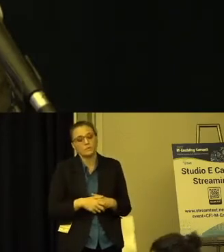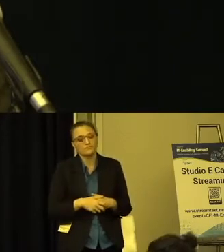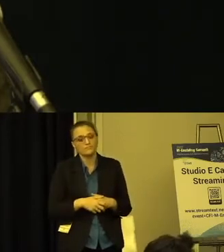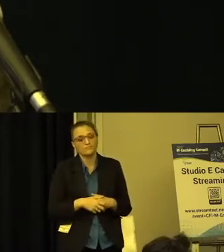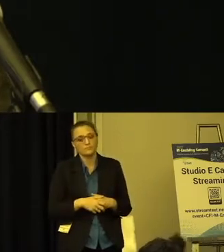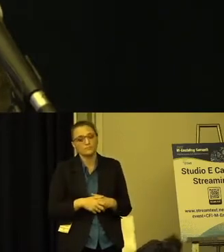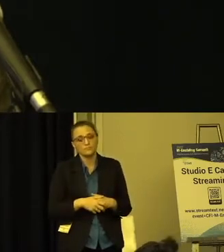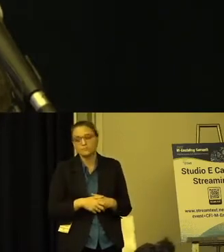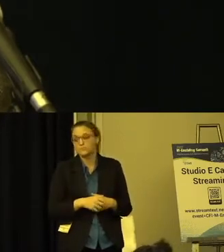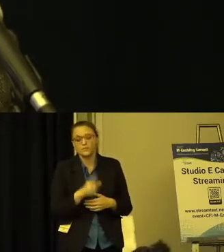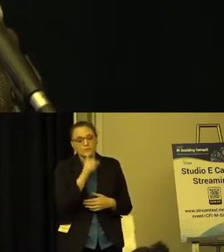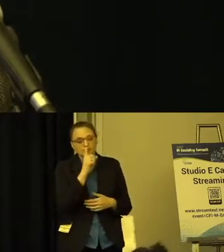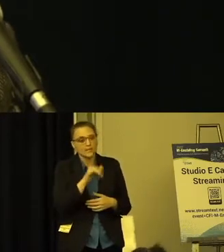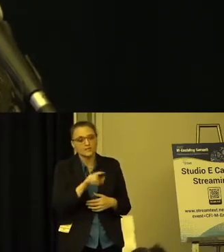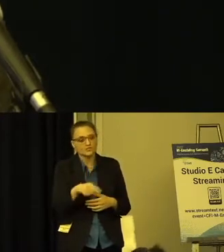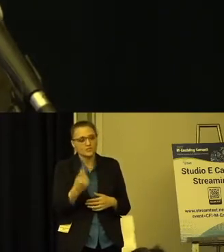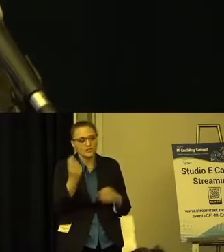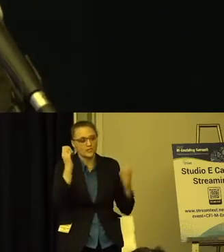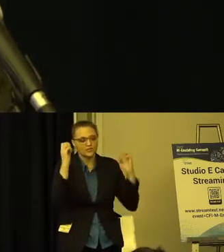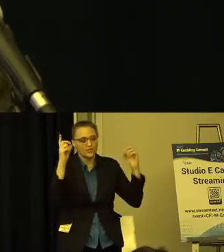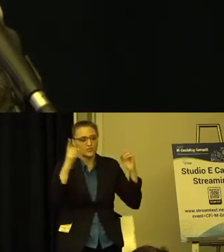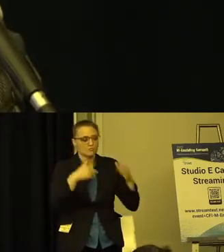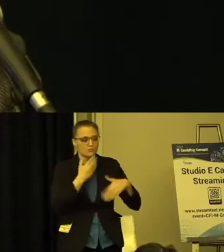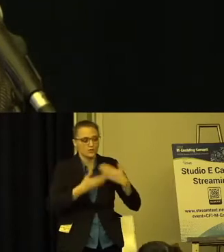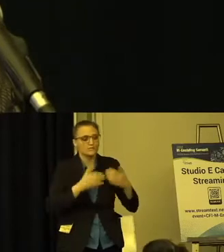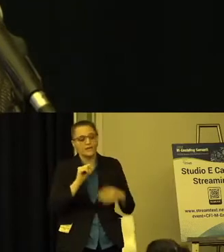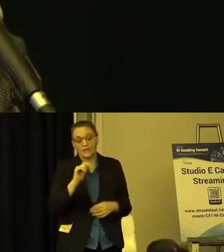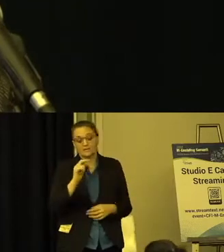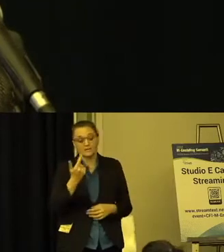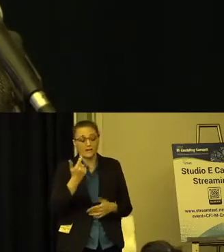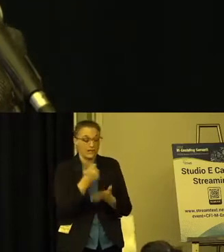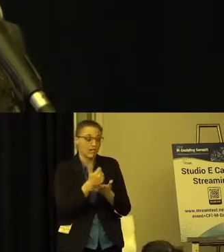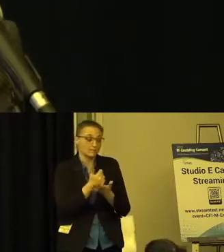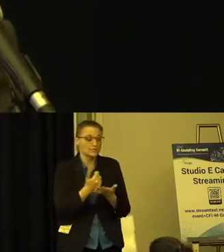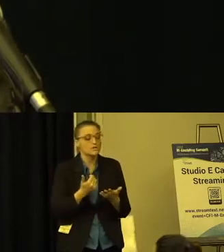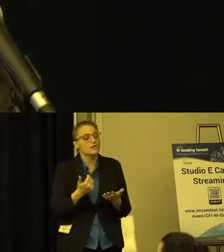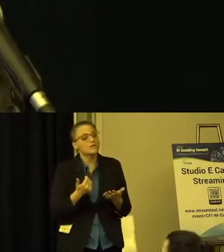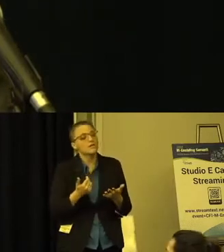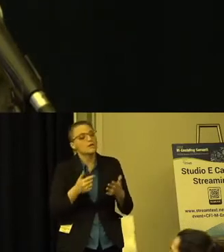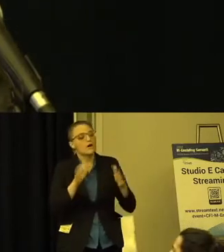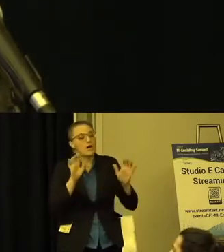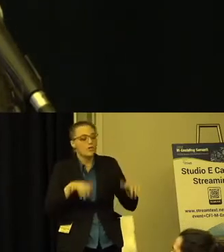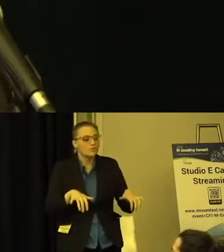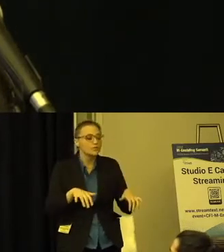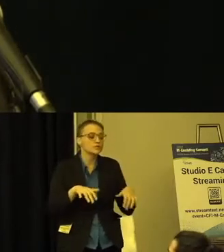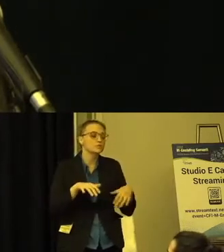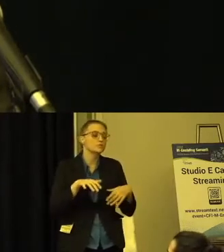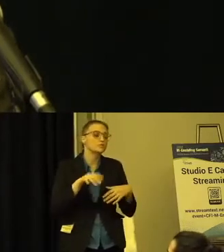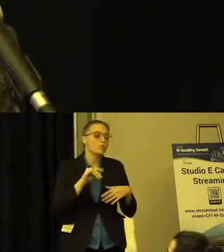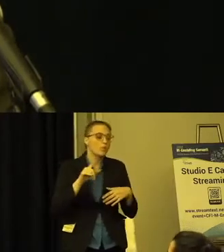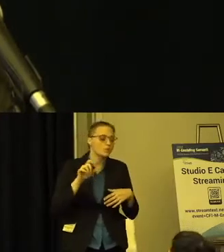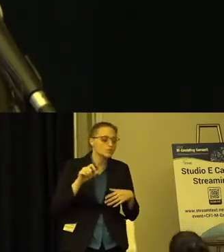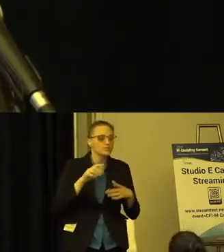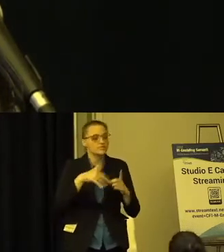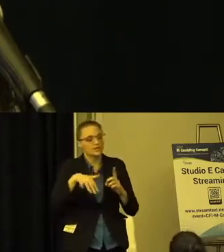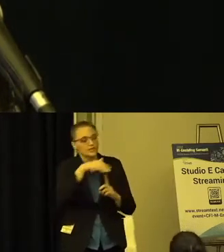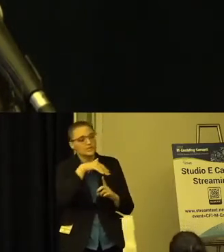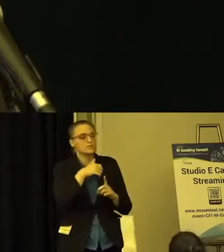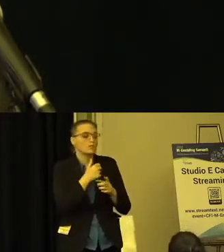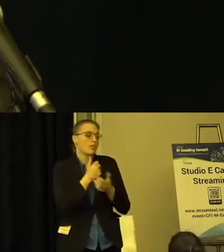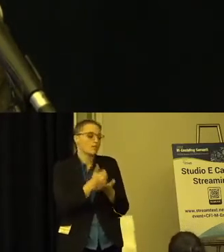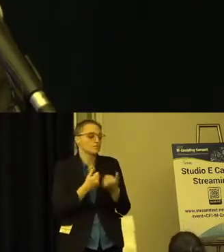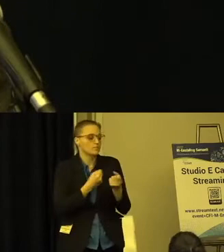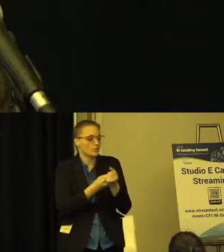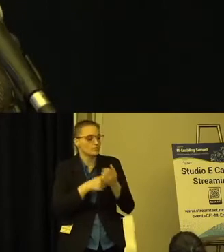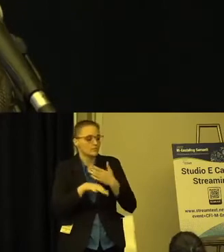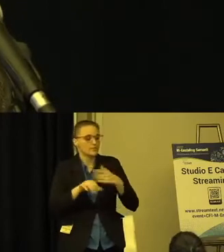And that's really just an education process. ATAG helps with that. Authoring tools and environments that support accessibility really help, and I've